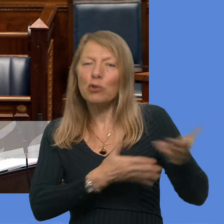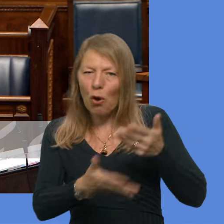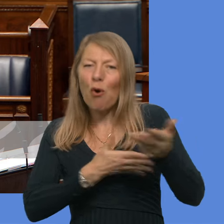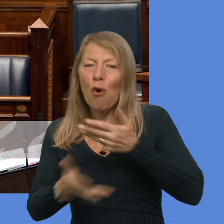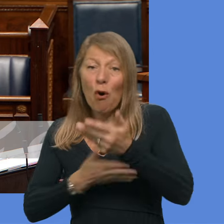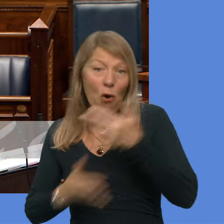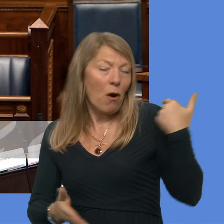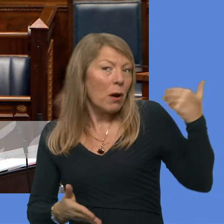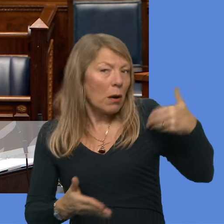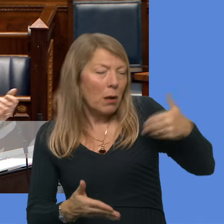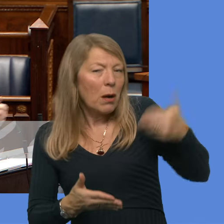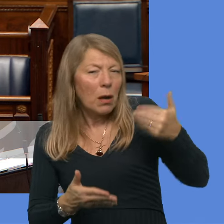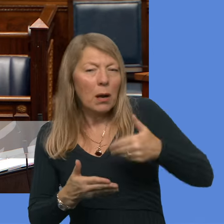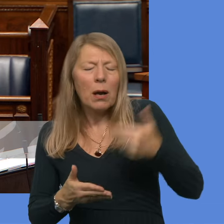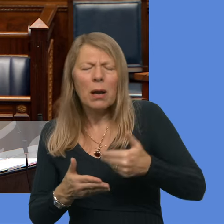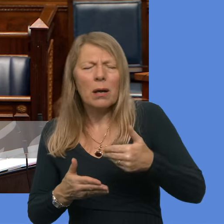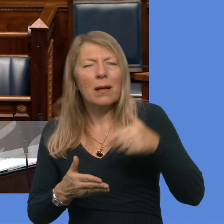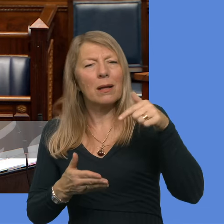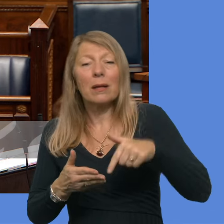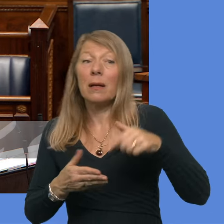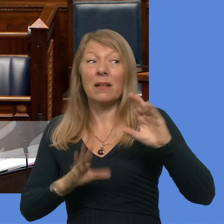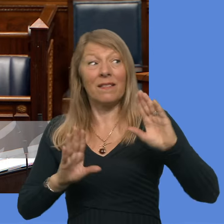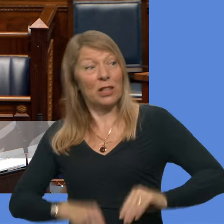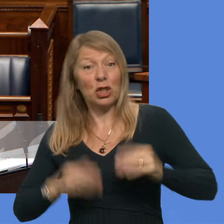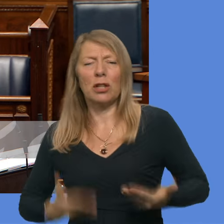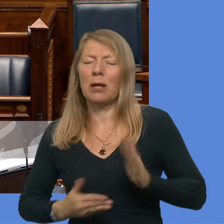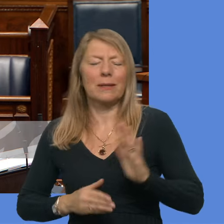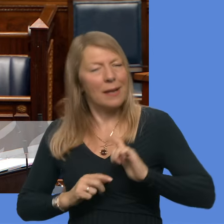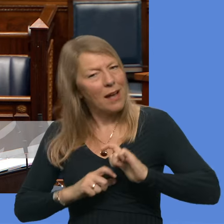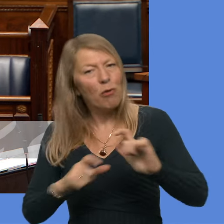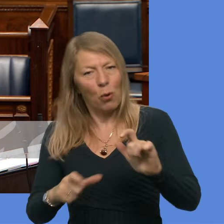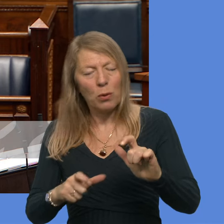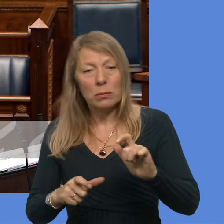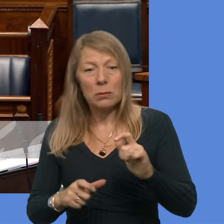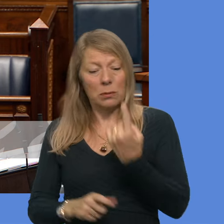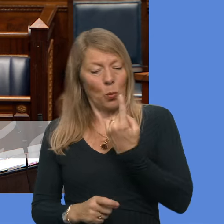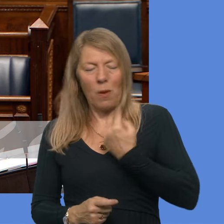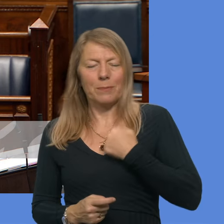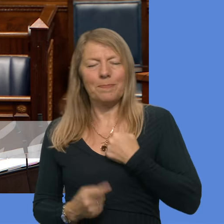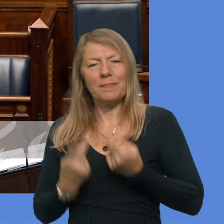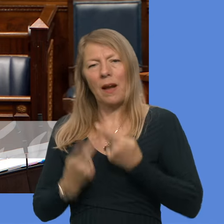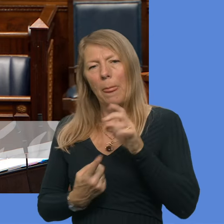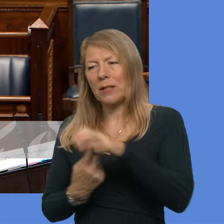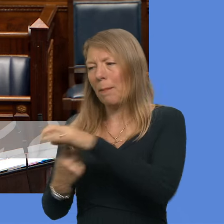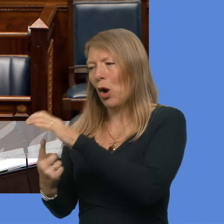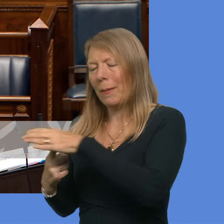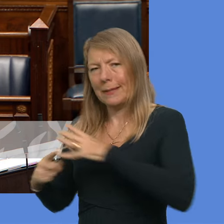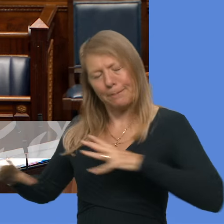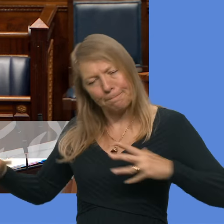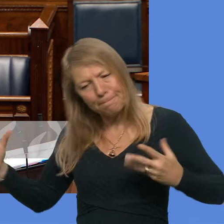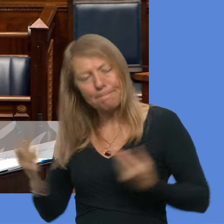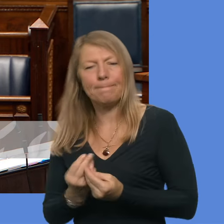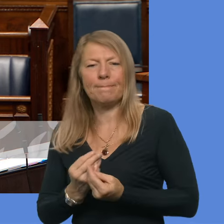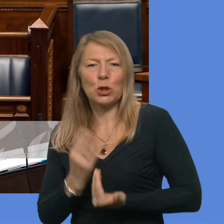continue to work at pace with the other departments around the executive table to make sure that we bring forward a bespoke childcare strategy to suit